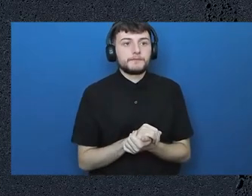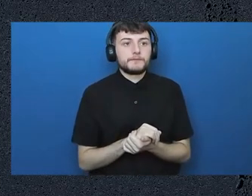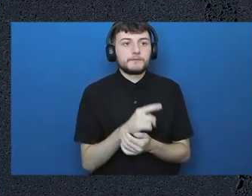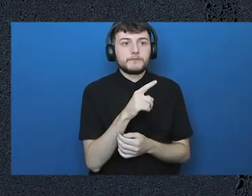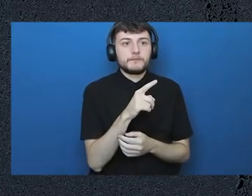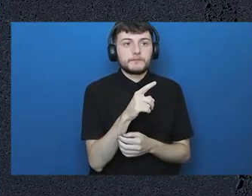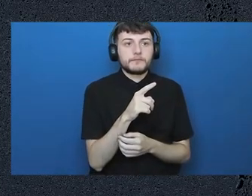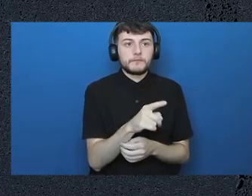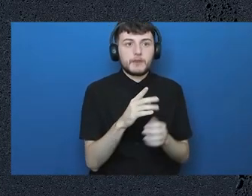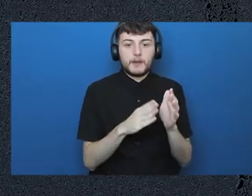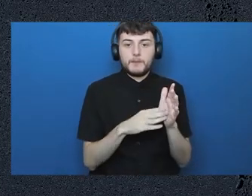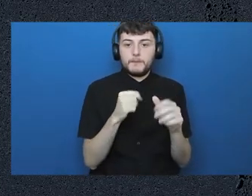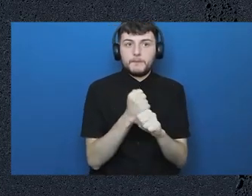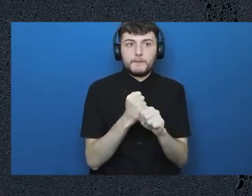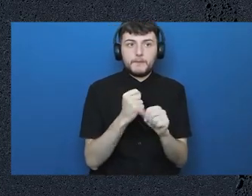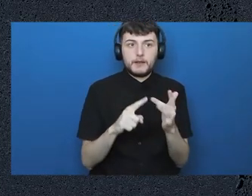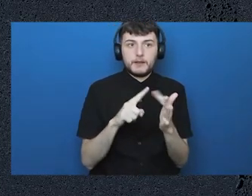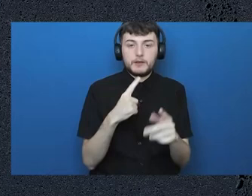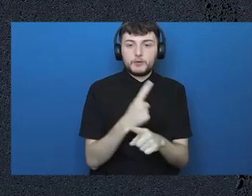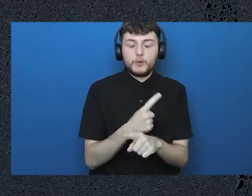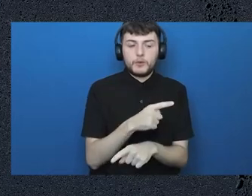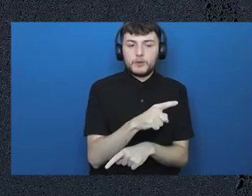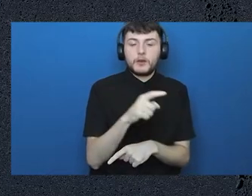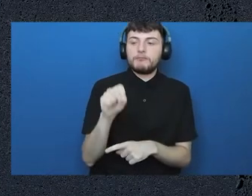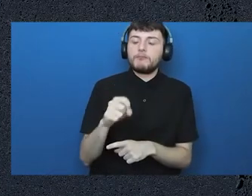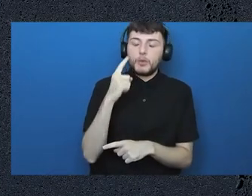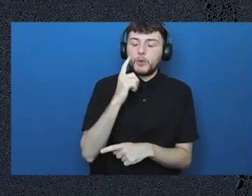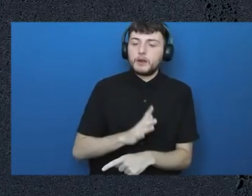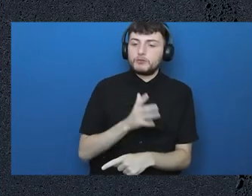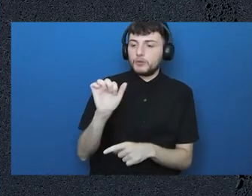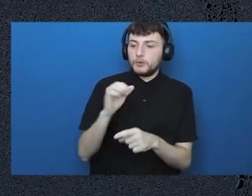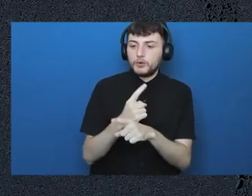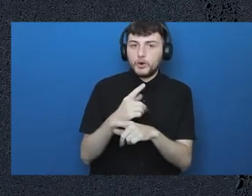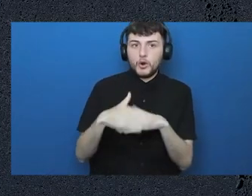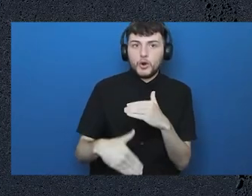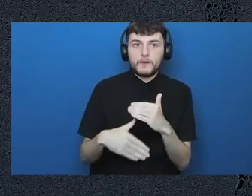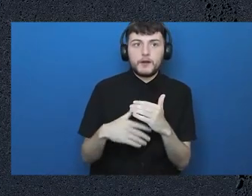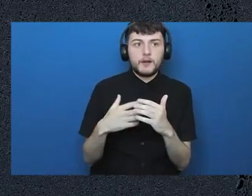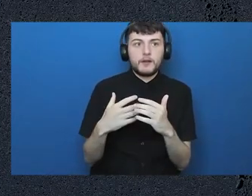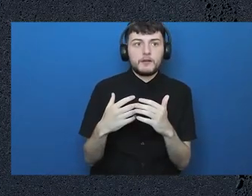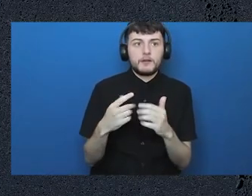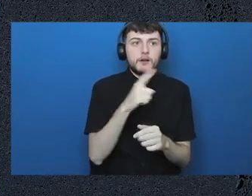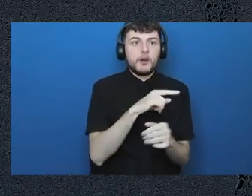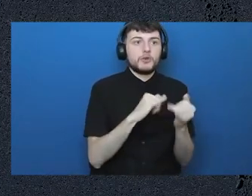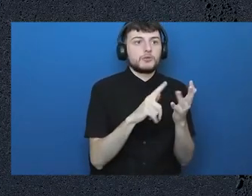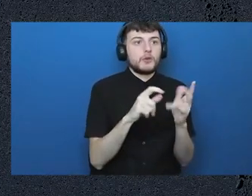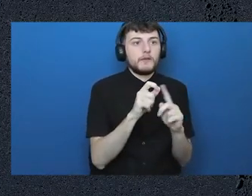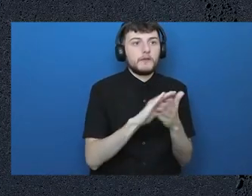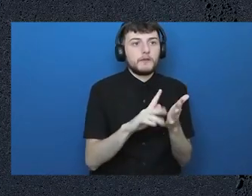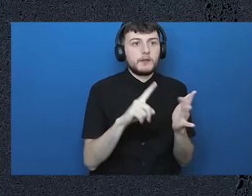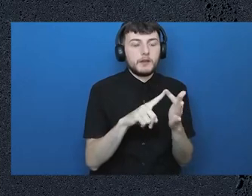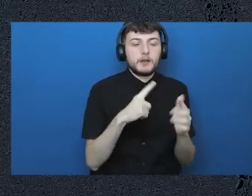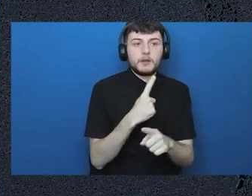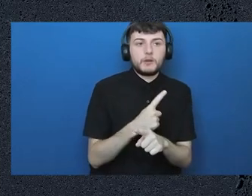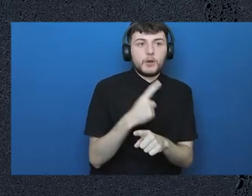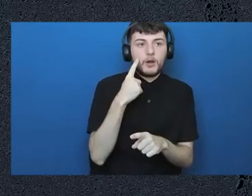the more esteemed you get, the more respect you have. We're weird in psychiatry. It's not like that everywhere else.